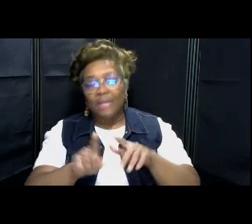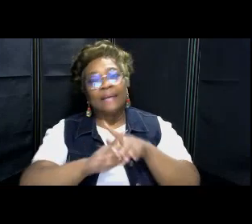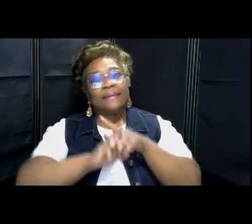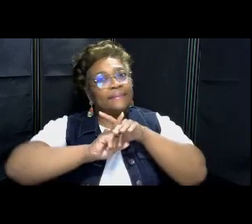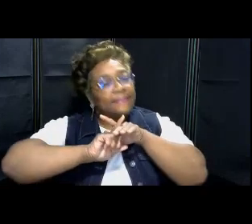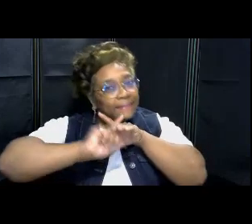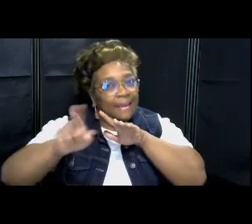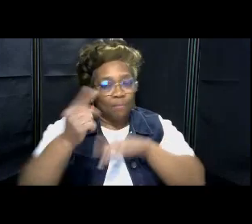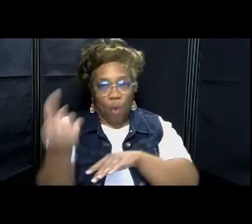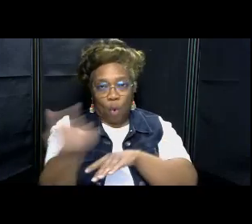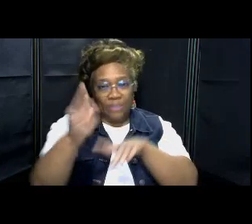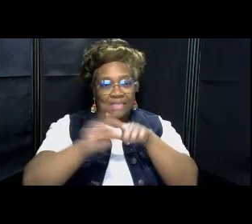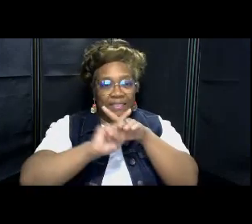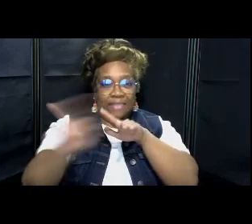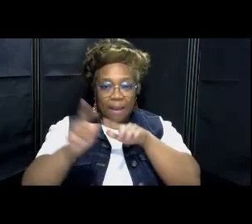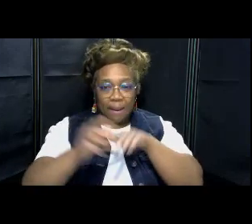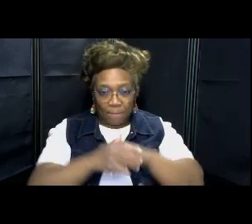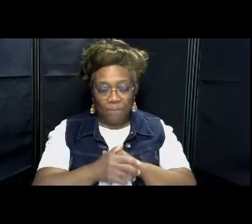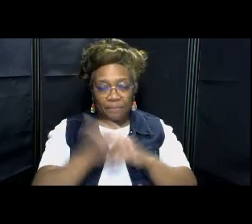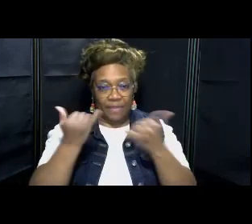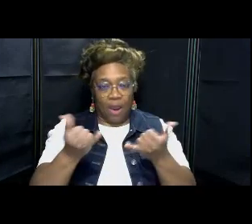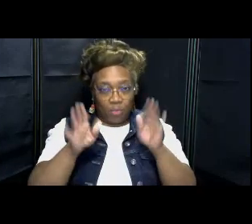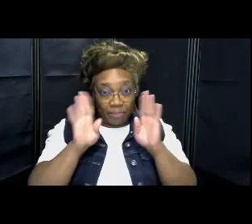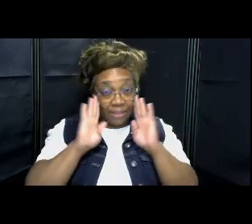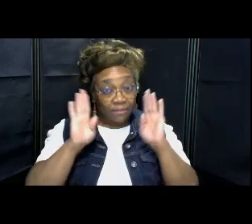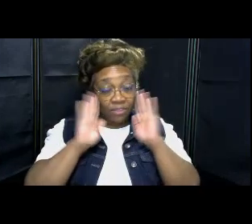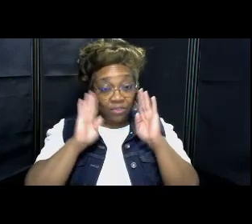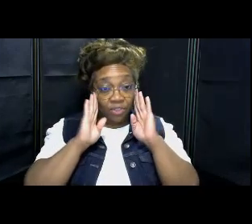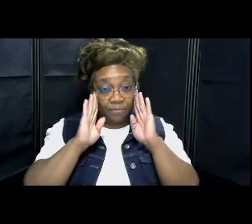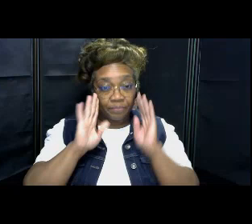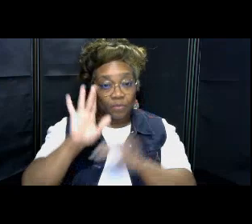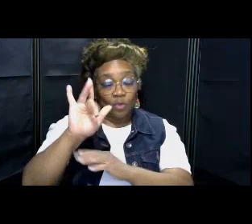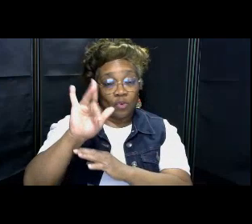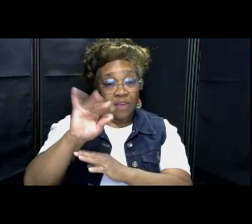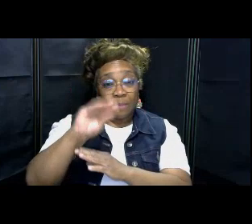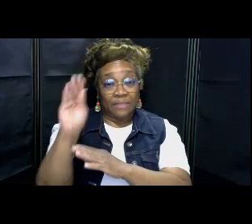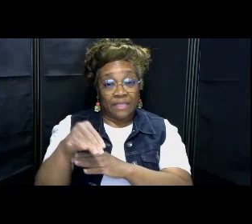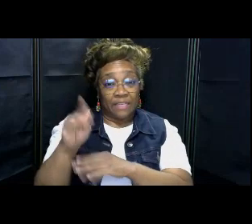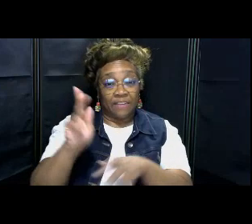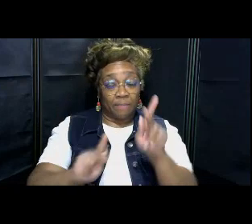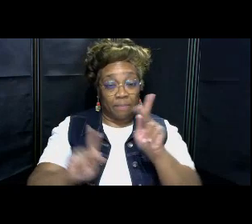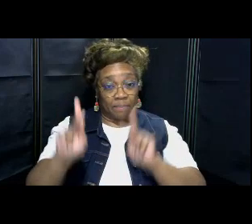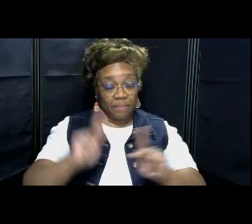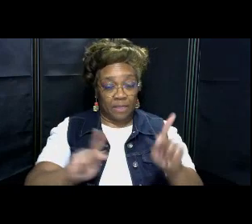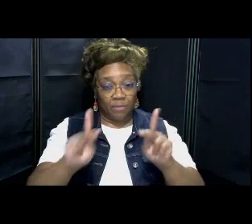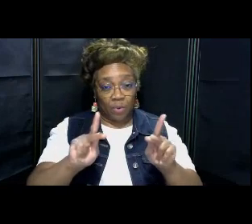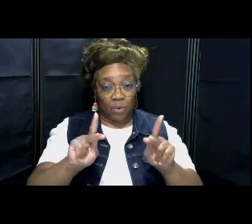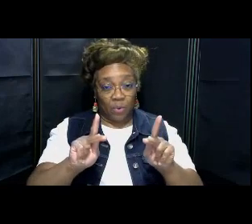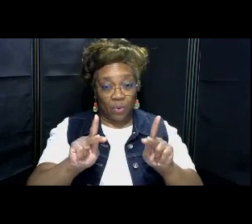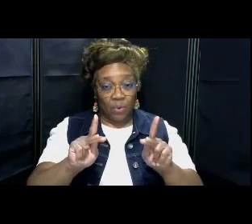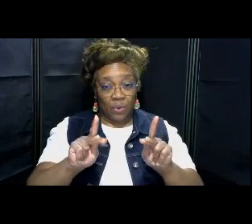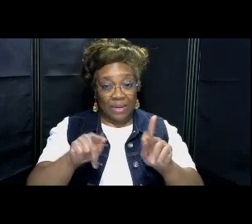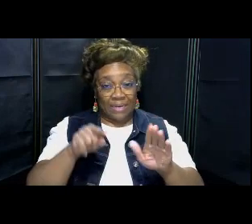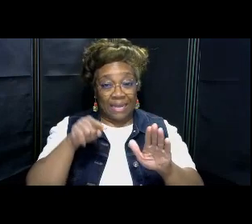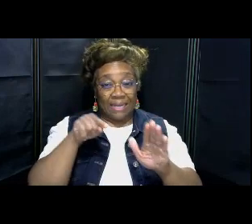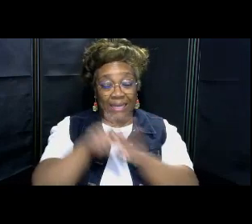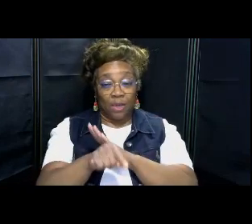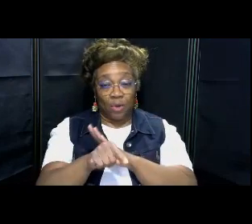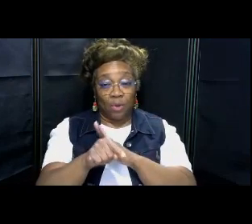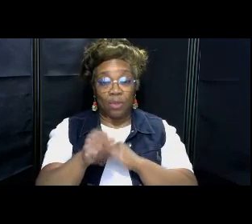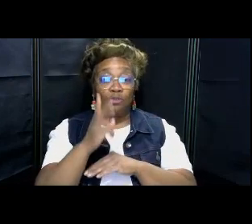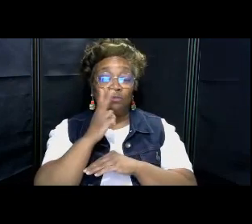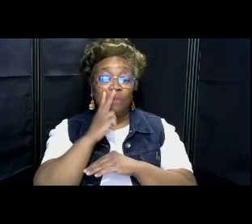This information I want you to pay very close attention to. 25% of the people that are killed in the smoking fires